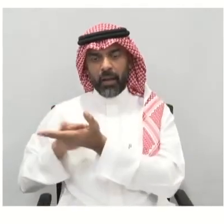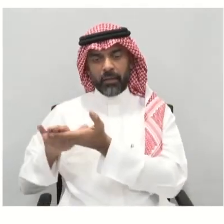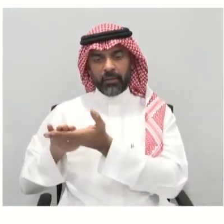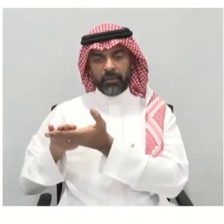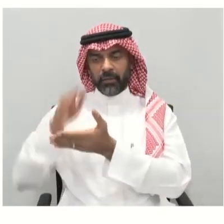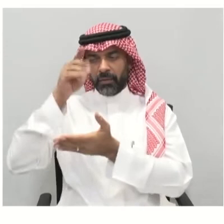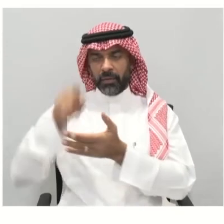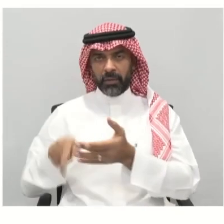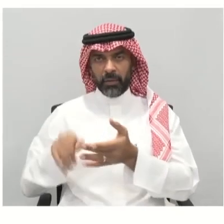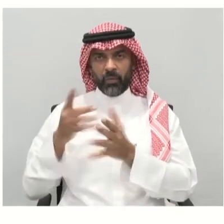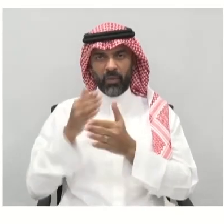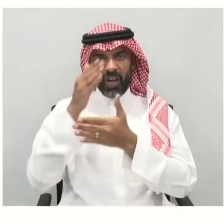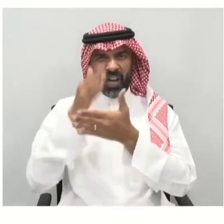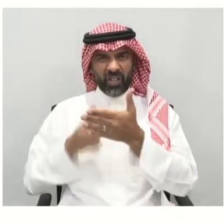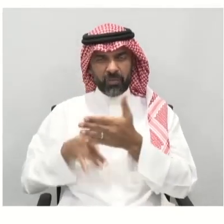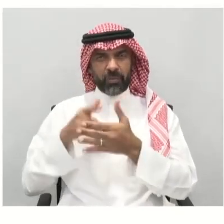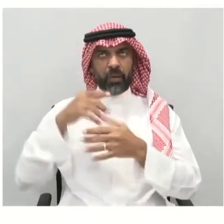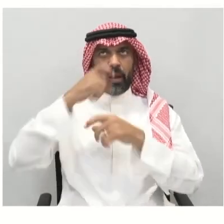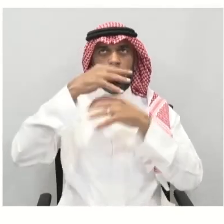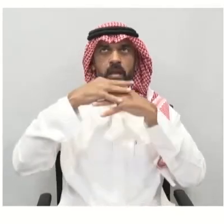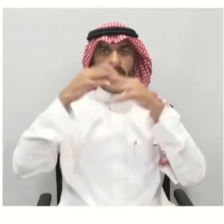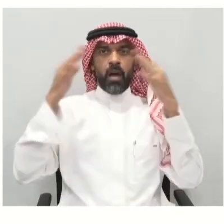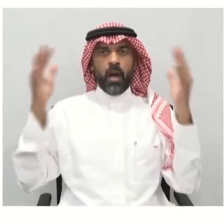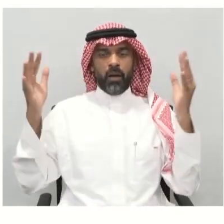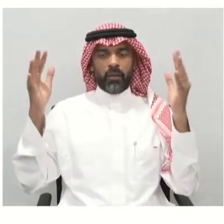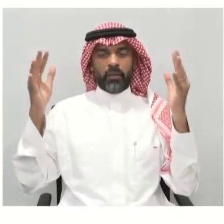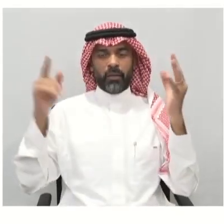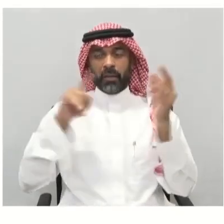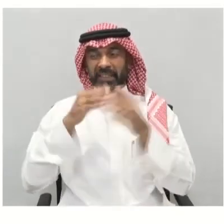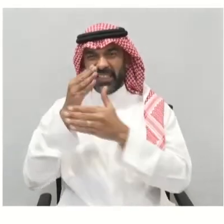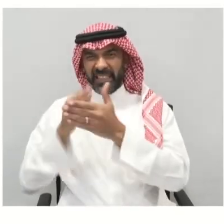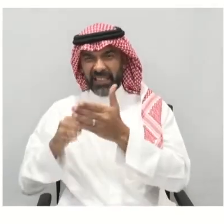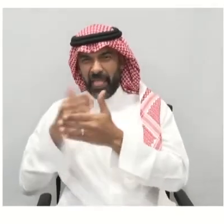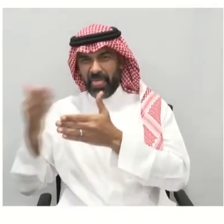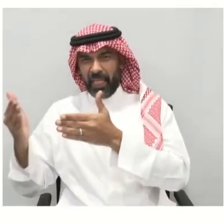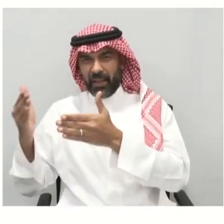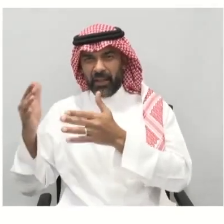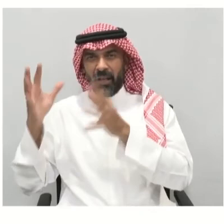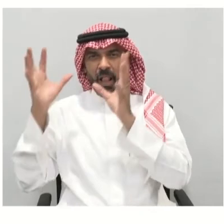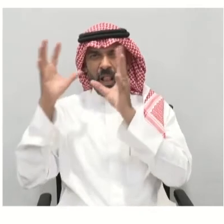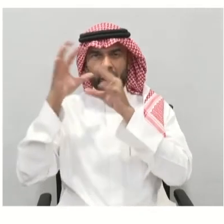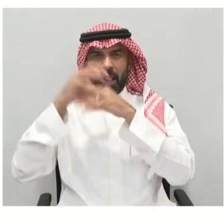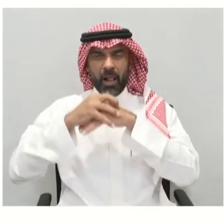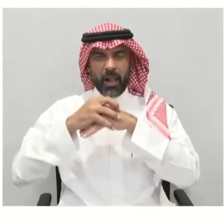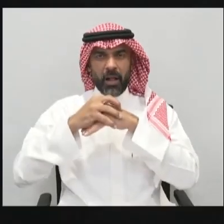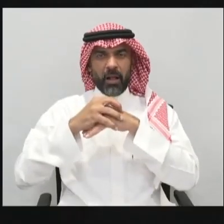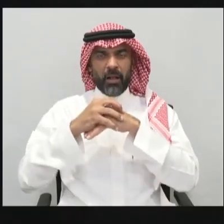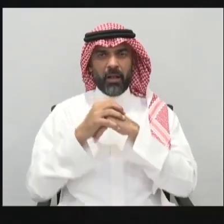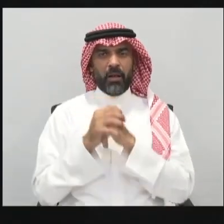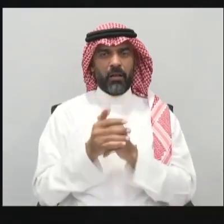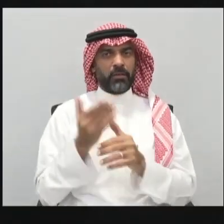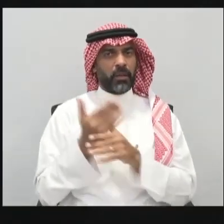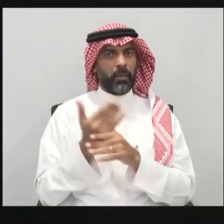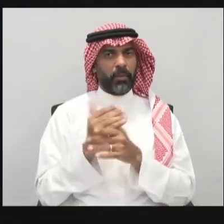day. And on this side, people are sleeping. So why do you think this